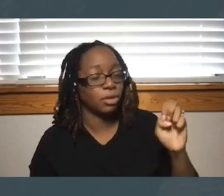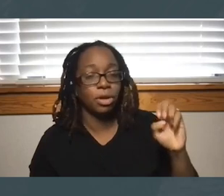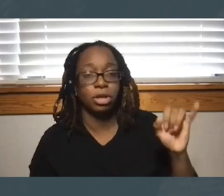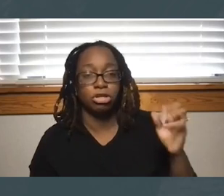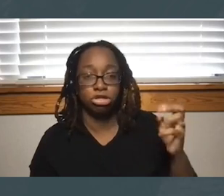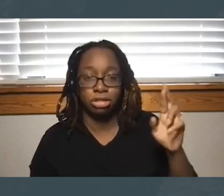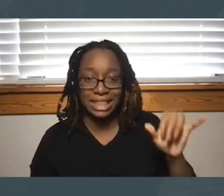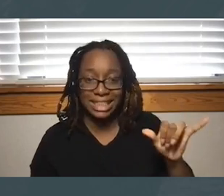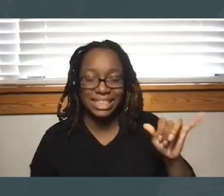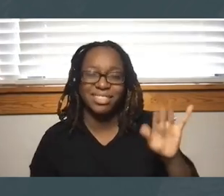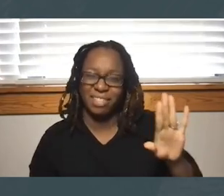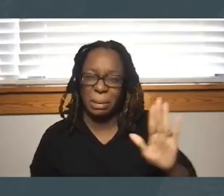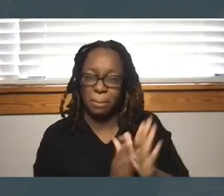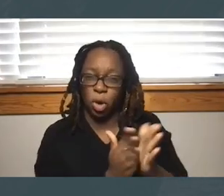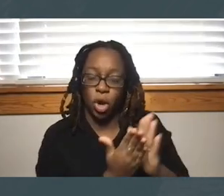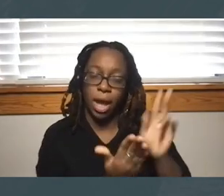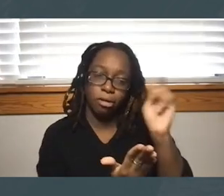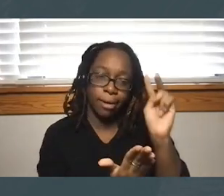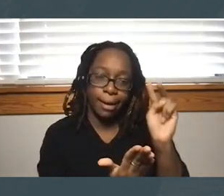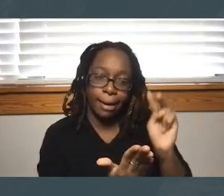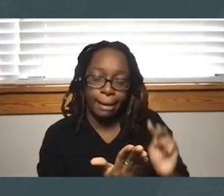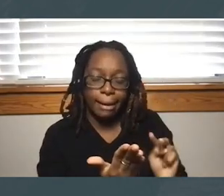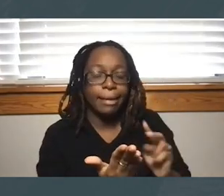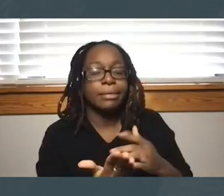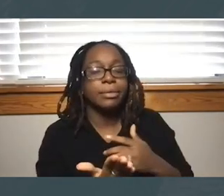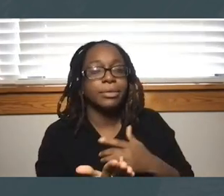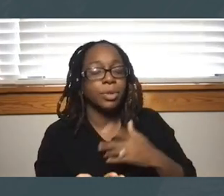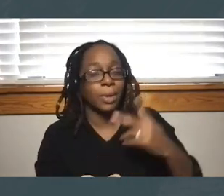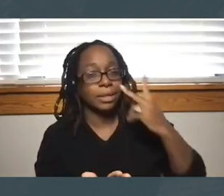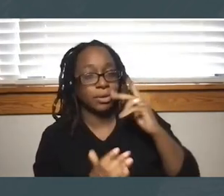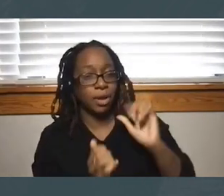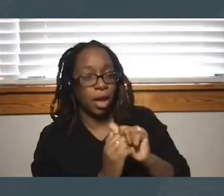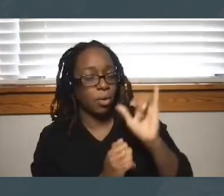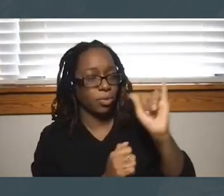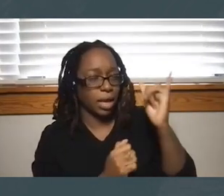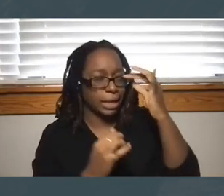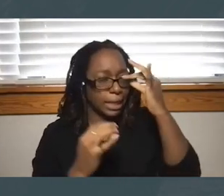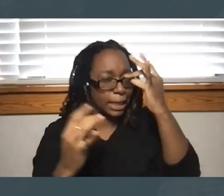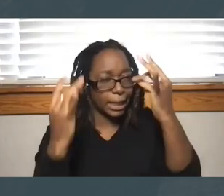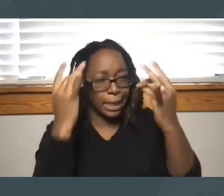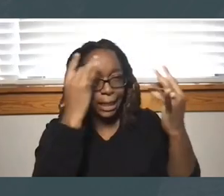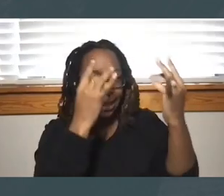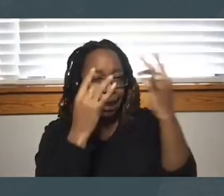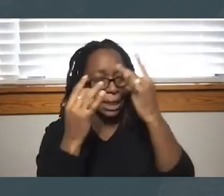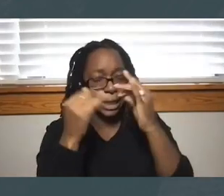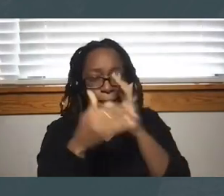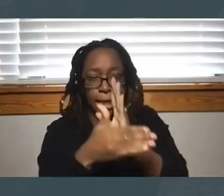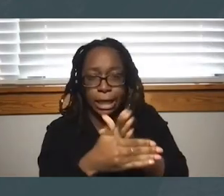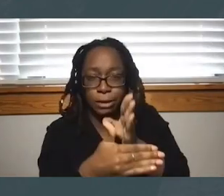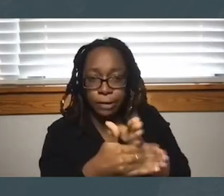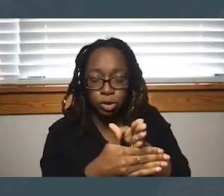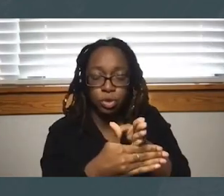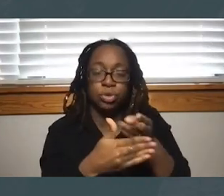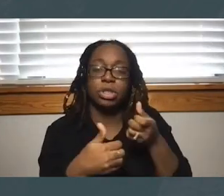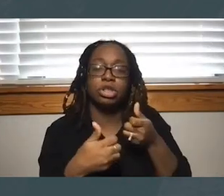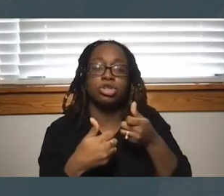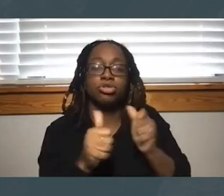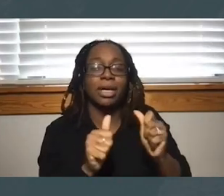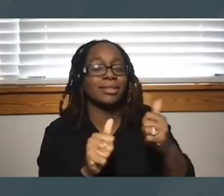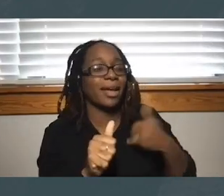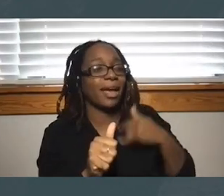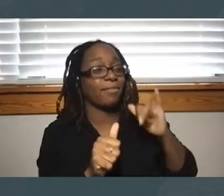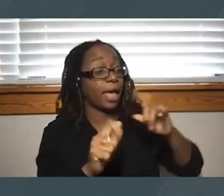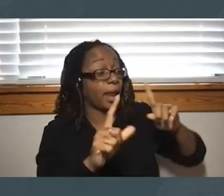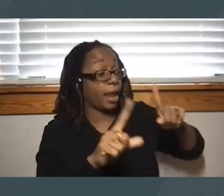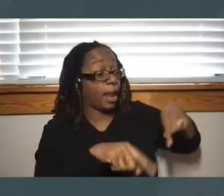And I think that, you know, these intellectual interventions that want to undo a certain kind of training,